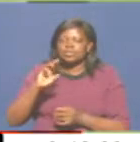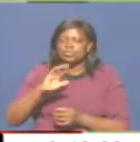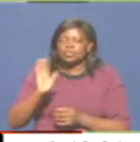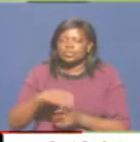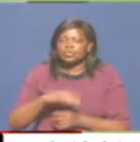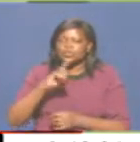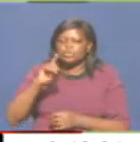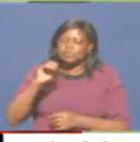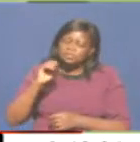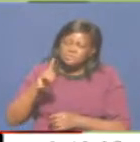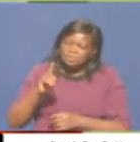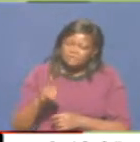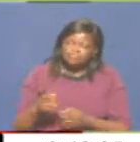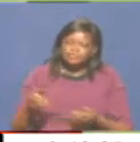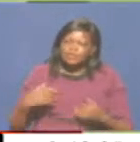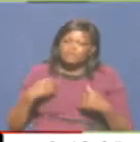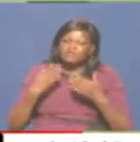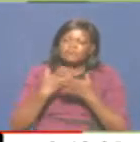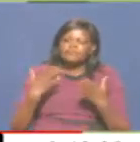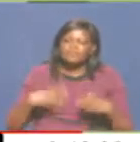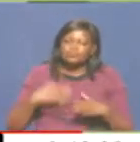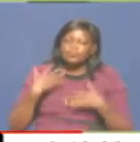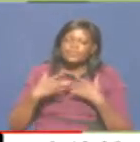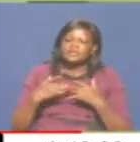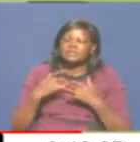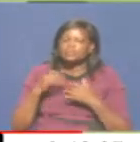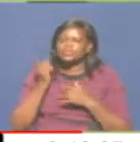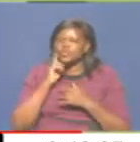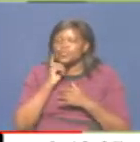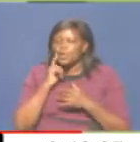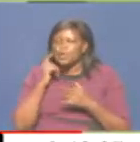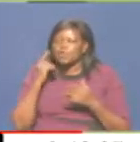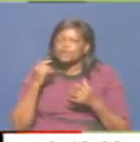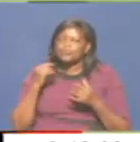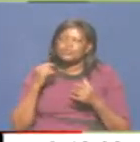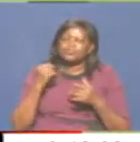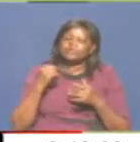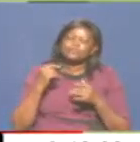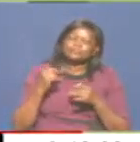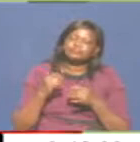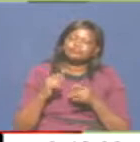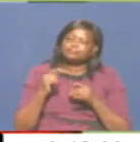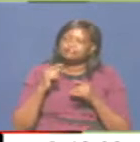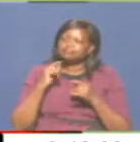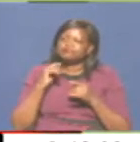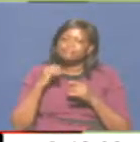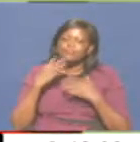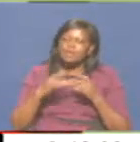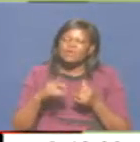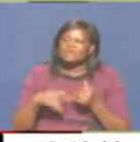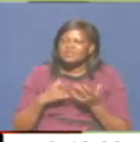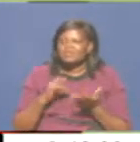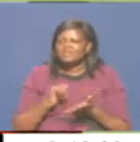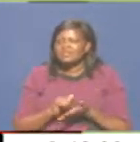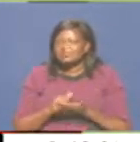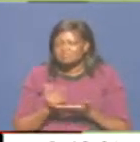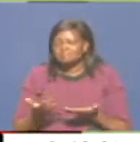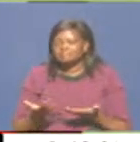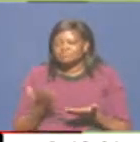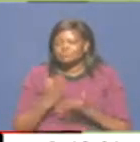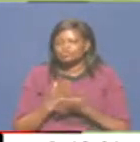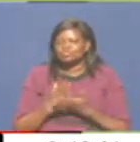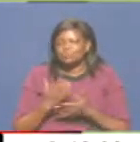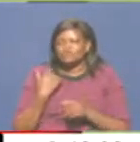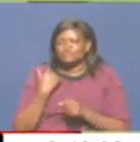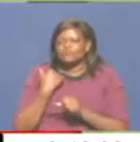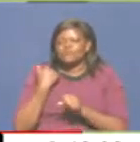given a chance tomorrow, the players we are going to field, I believe that it's an easy work to do, because it's only